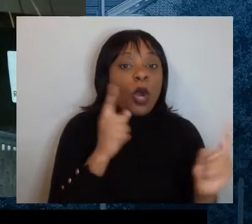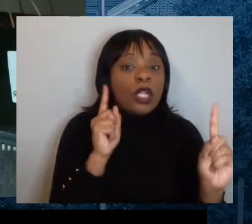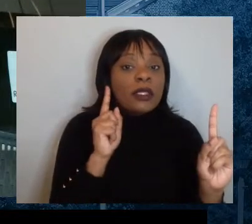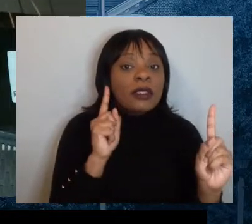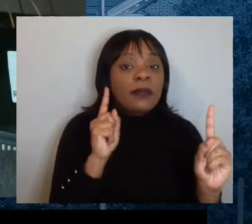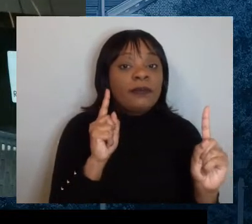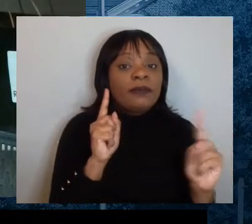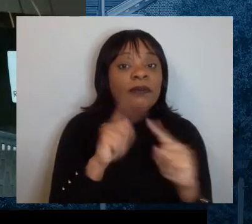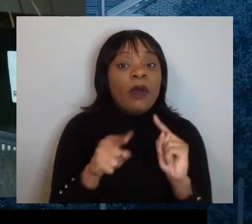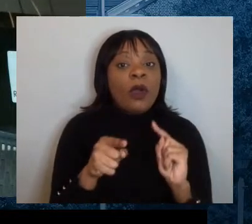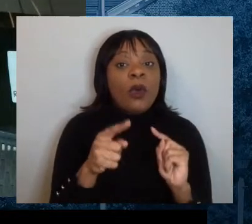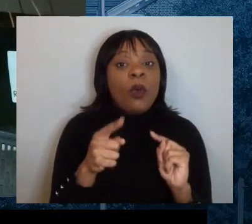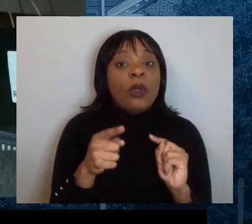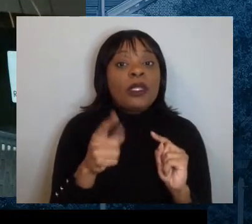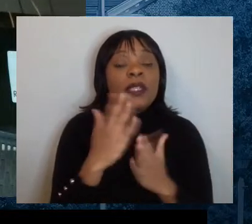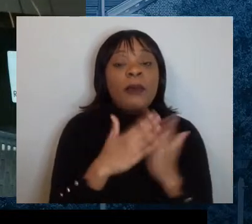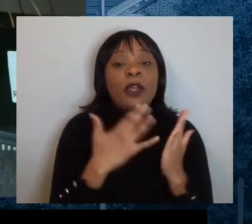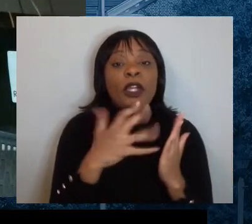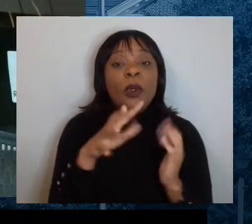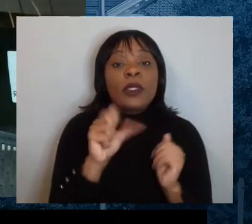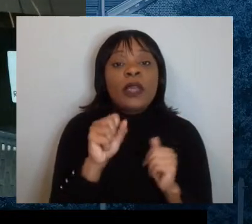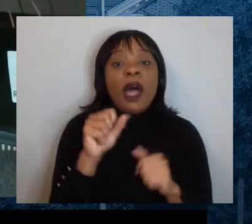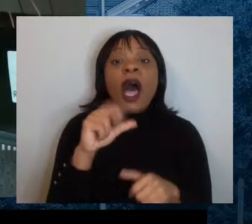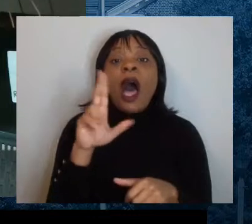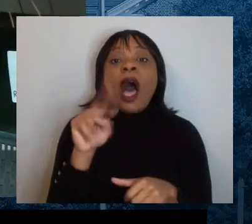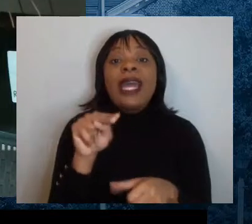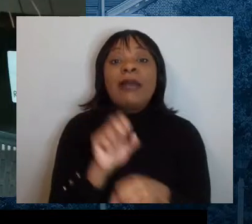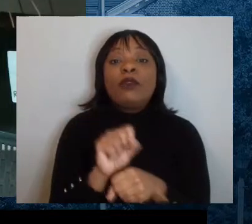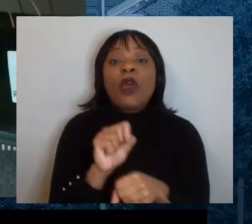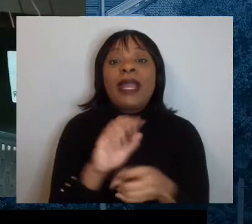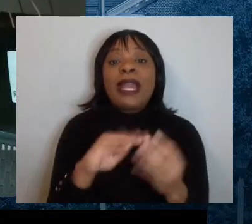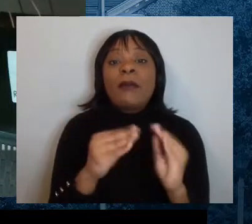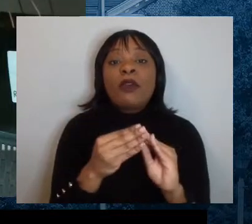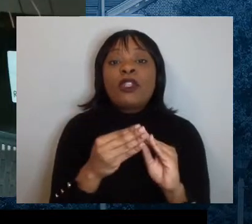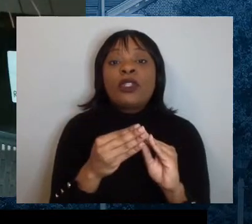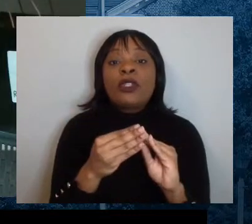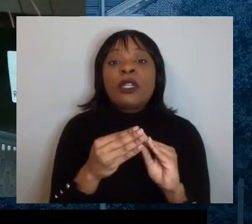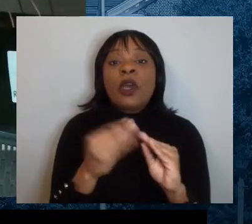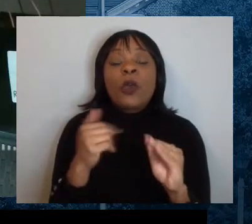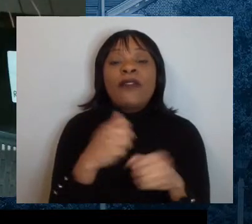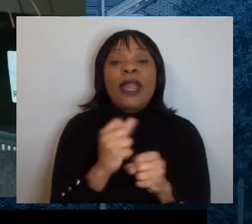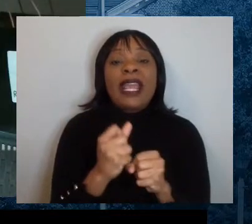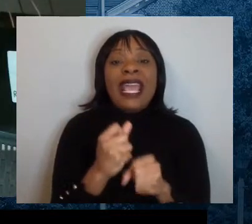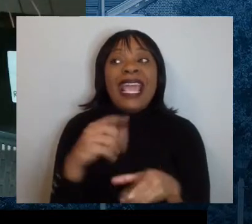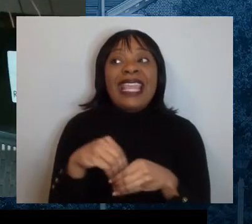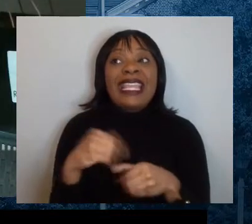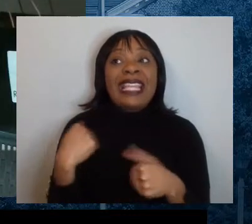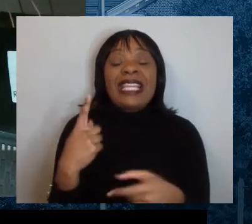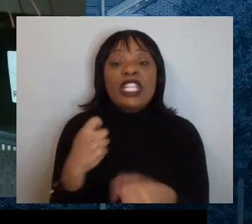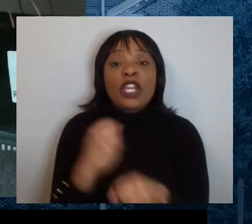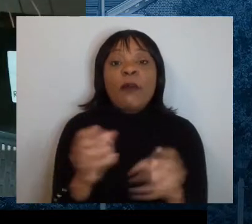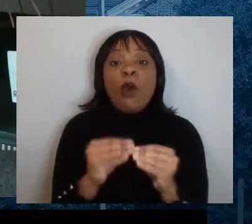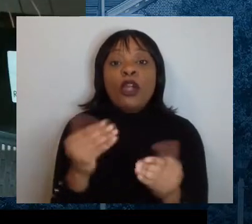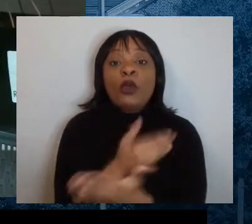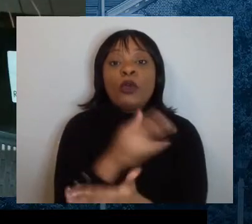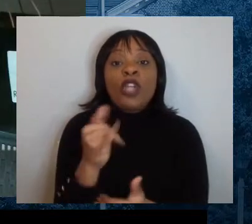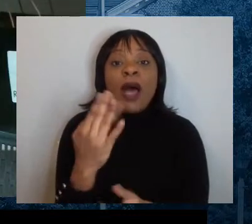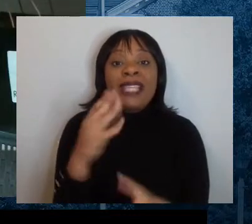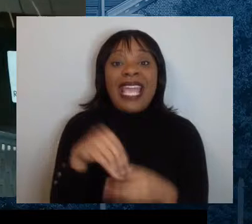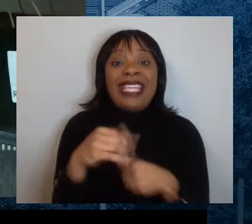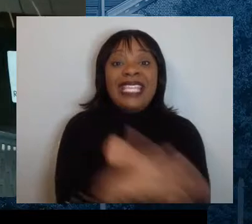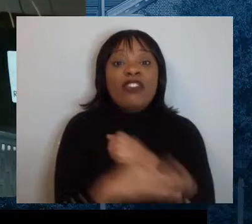news. Unemployment numbers, we created more in the last year more new jobs in this country than I think maybe any